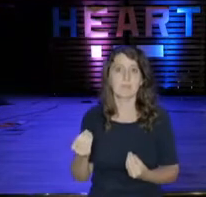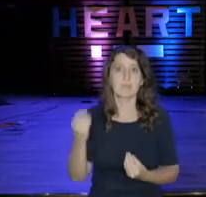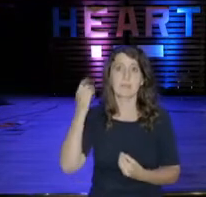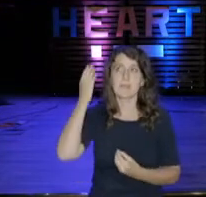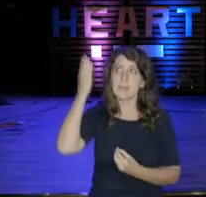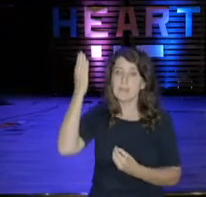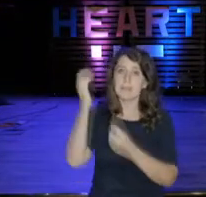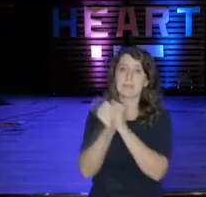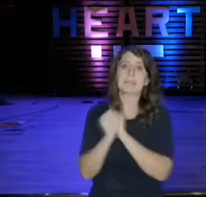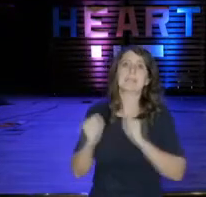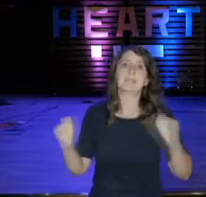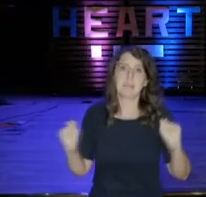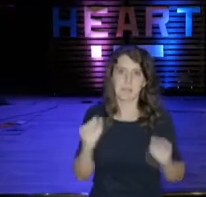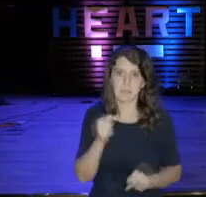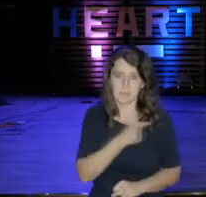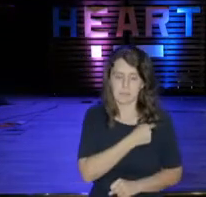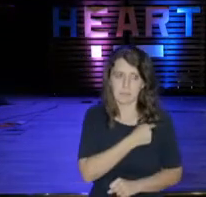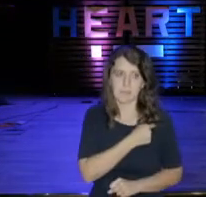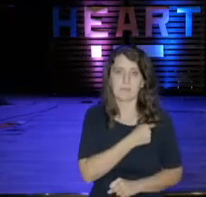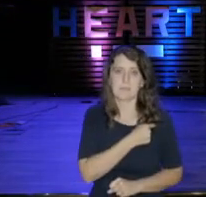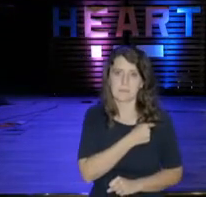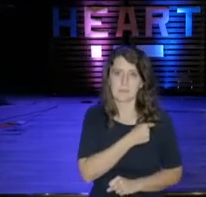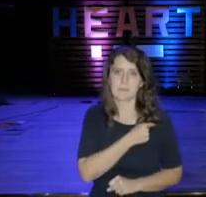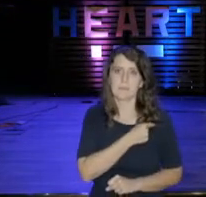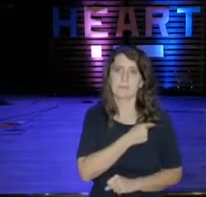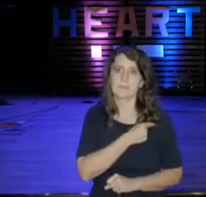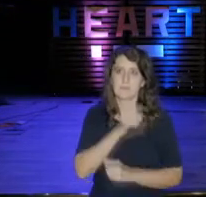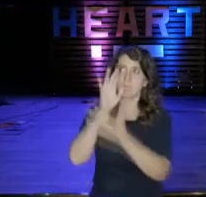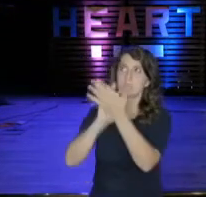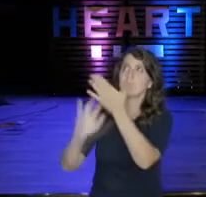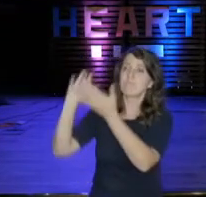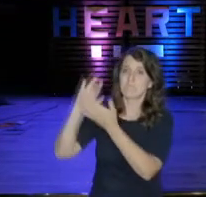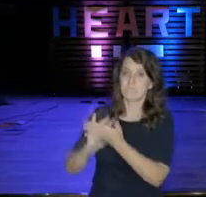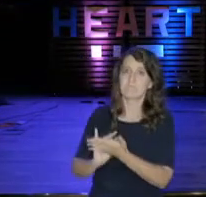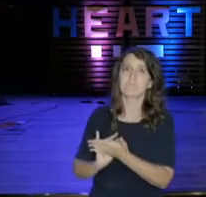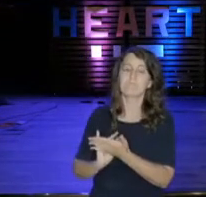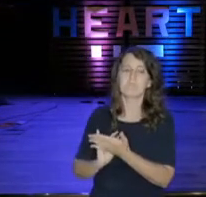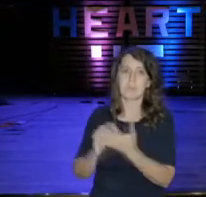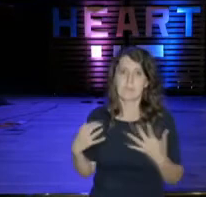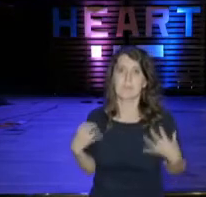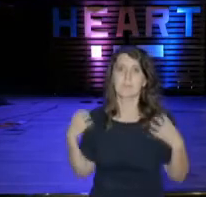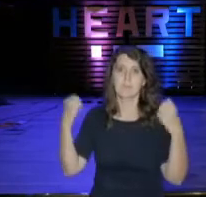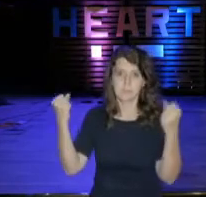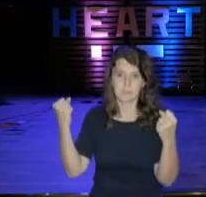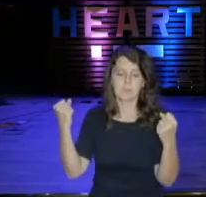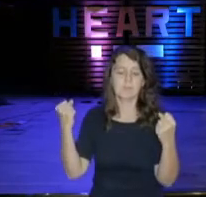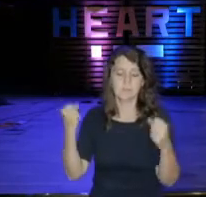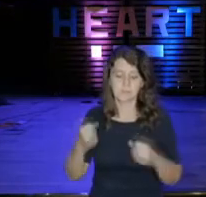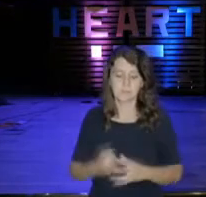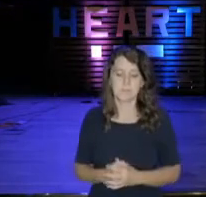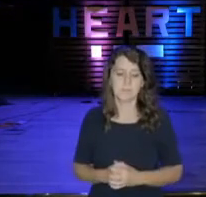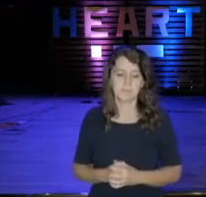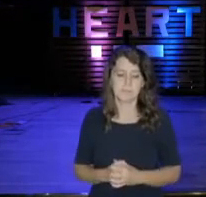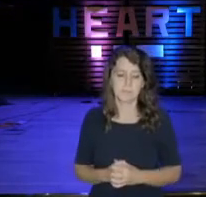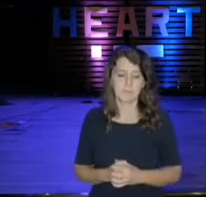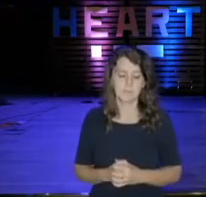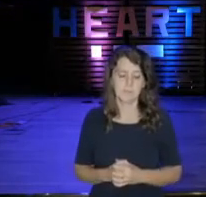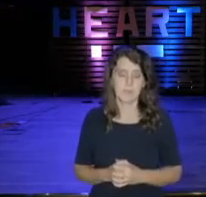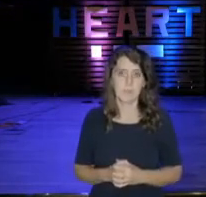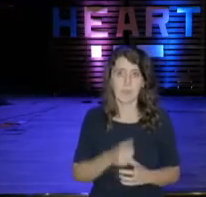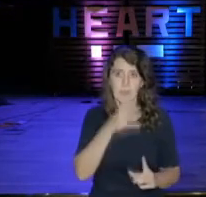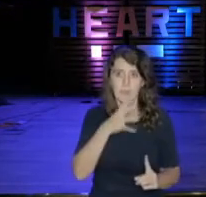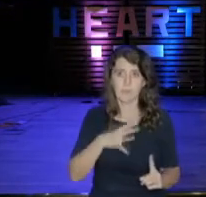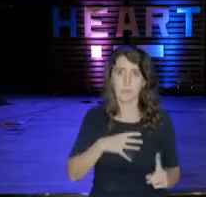saves us, redeems us, heals us. And Jesus, this woman,